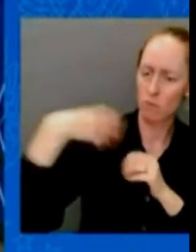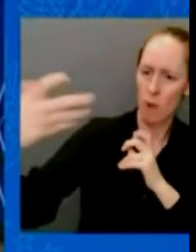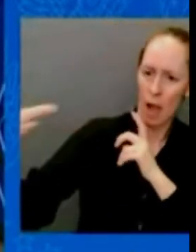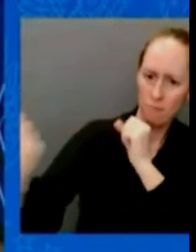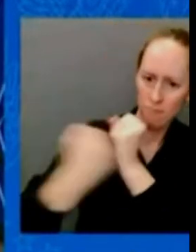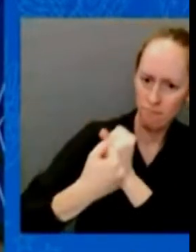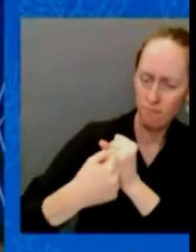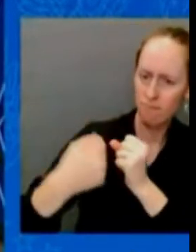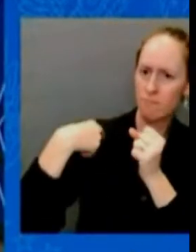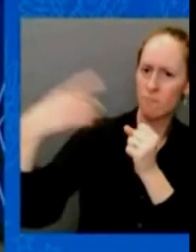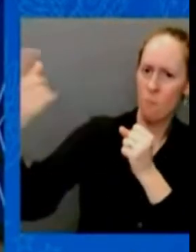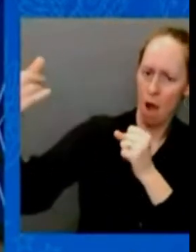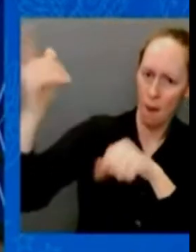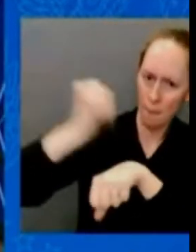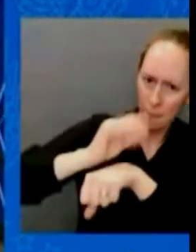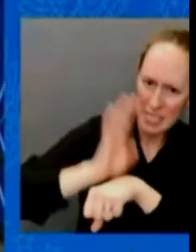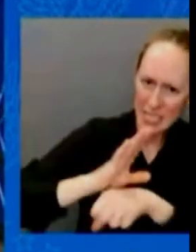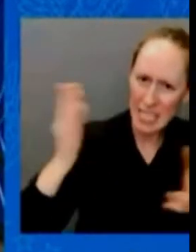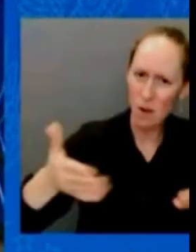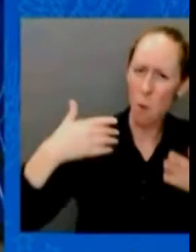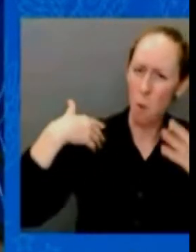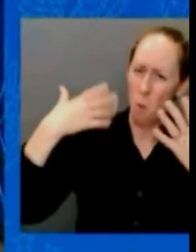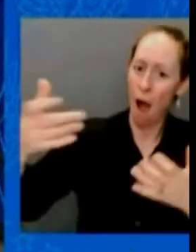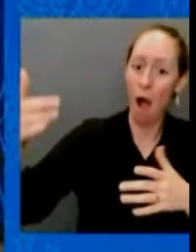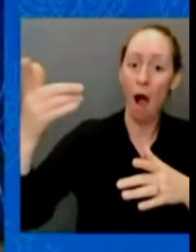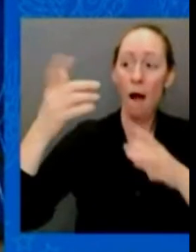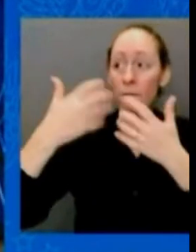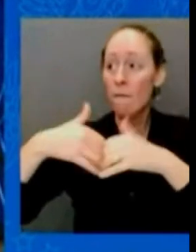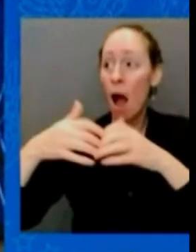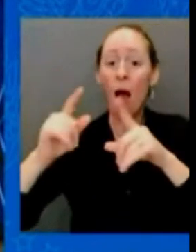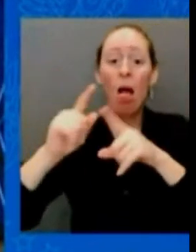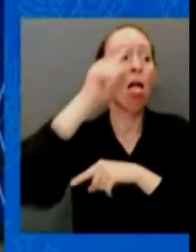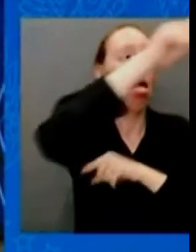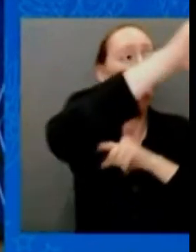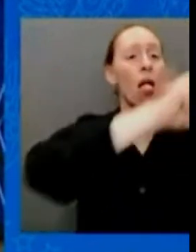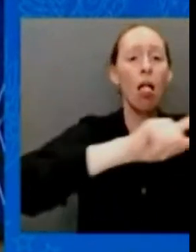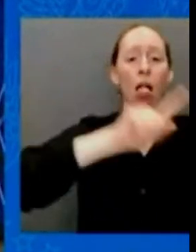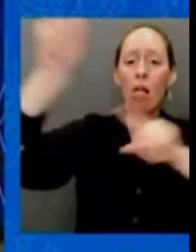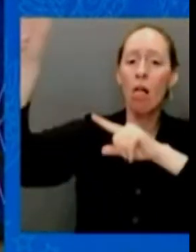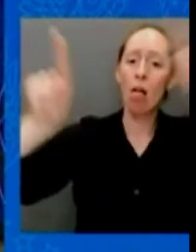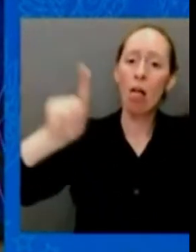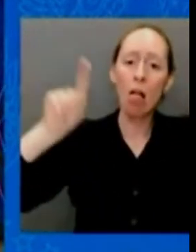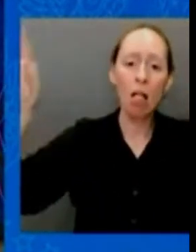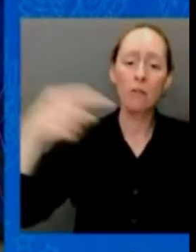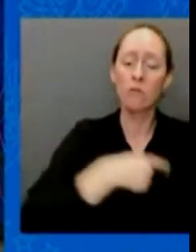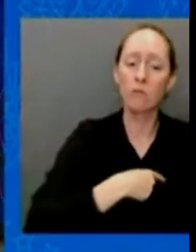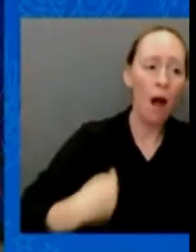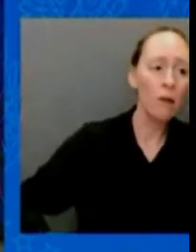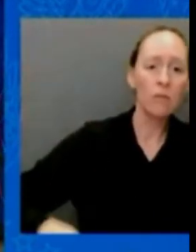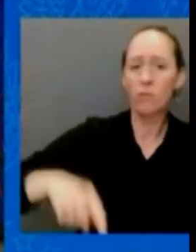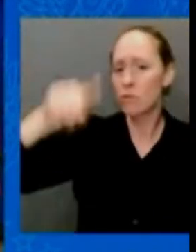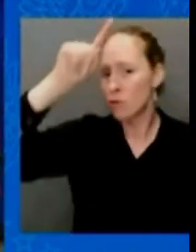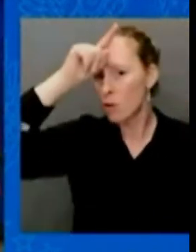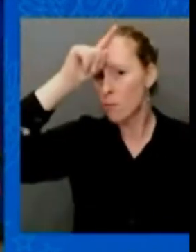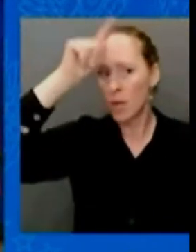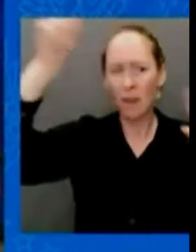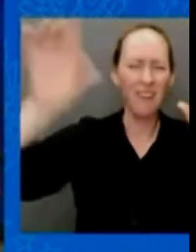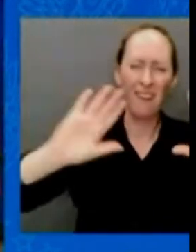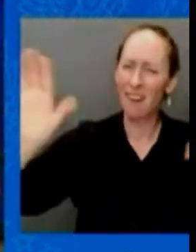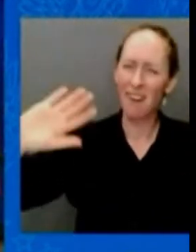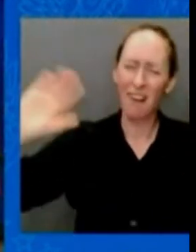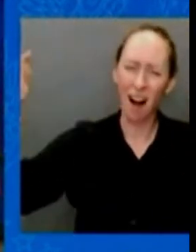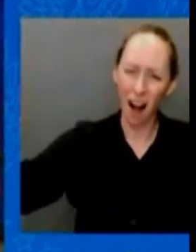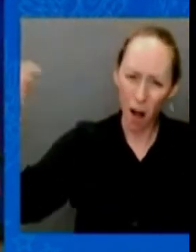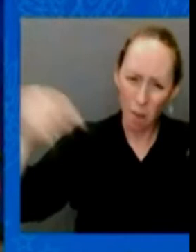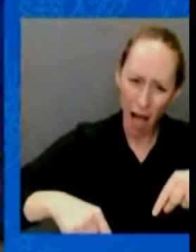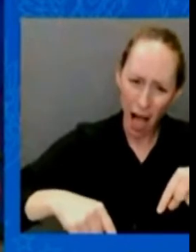to China or Germany or anywhere else, but we're not going to do it unless we do it all with union labor, plain and simple.